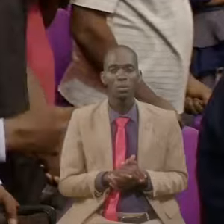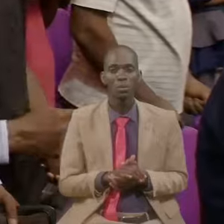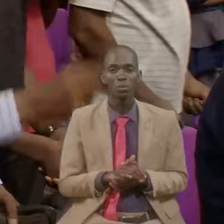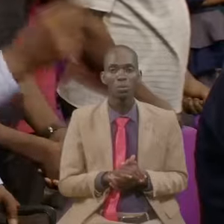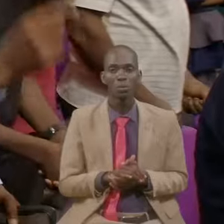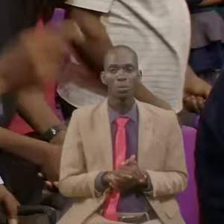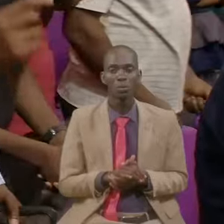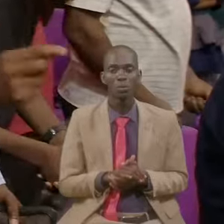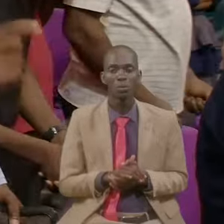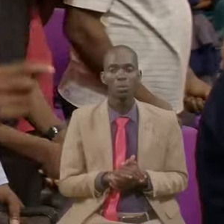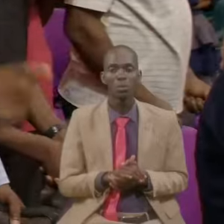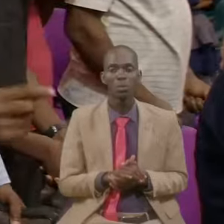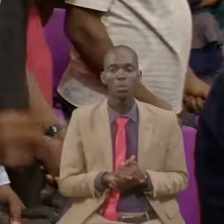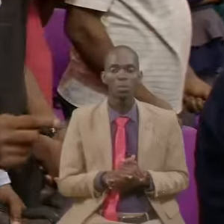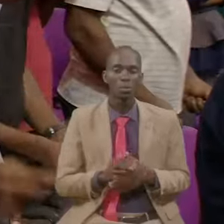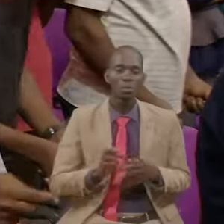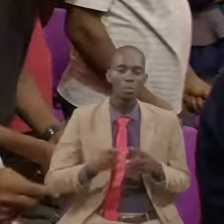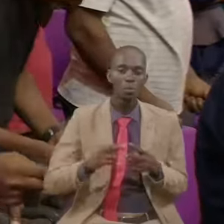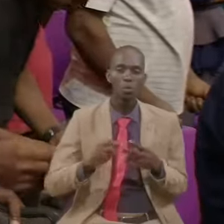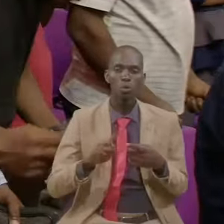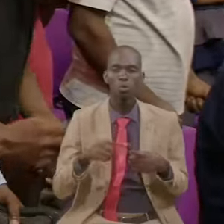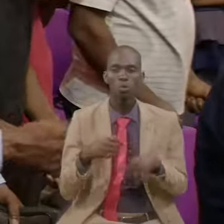To make you hypocritical.